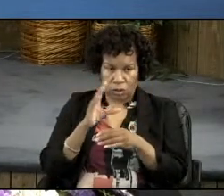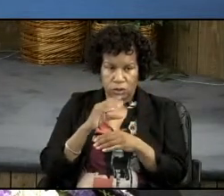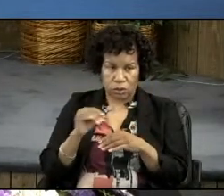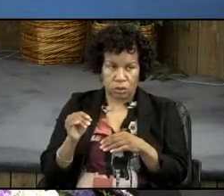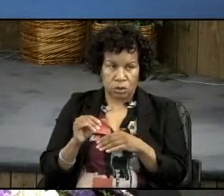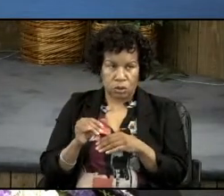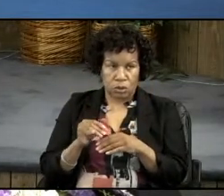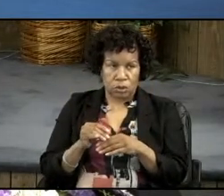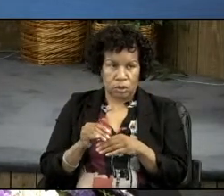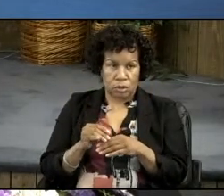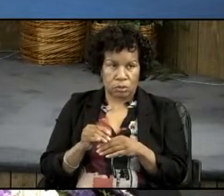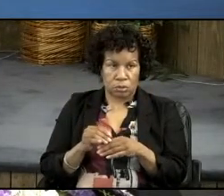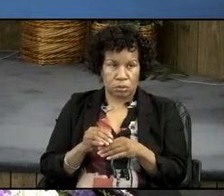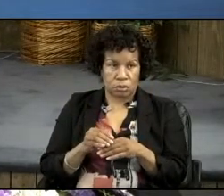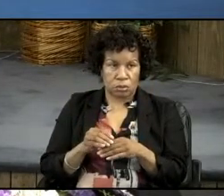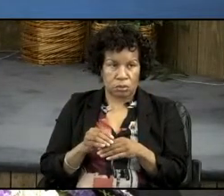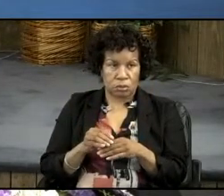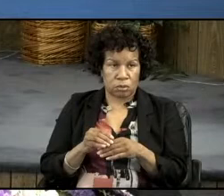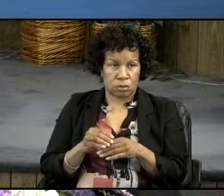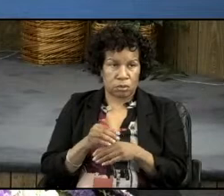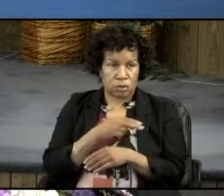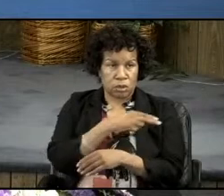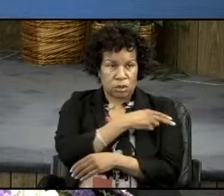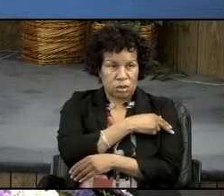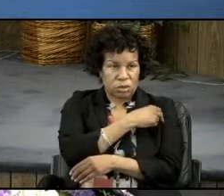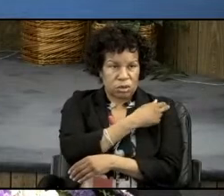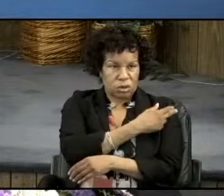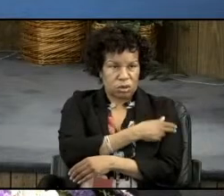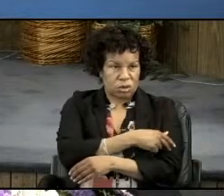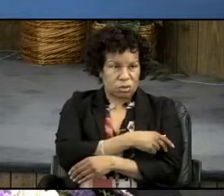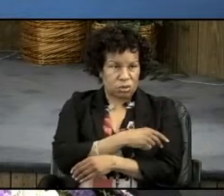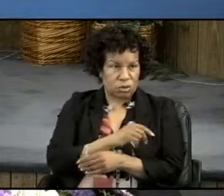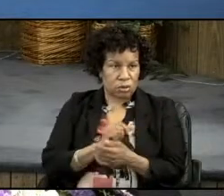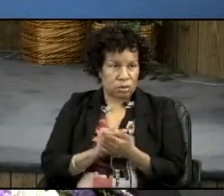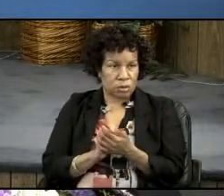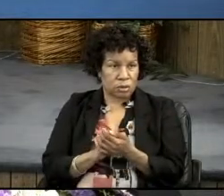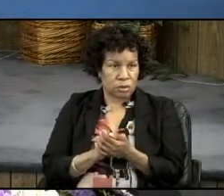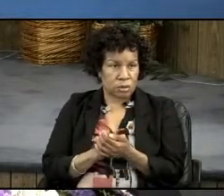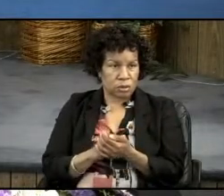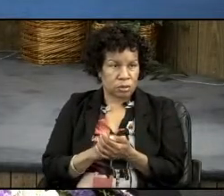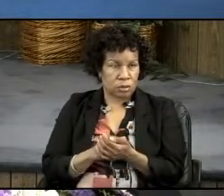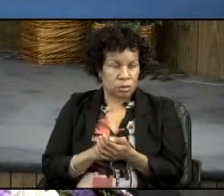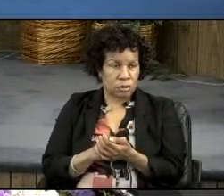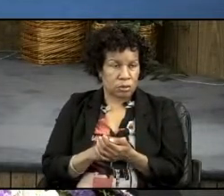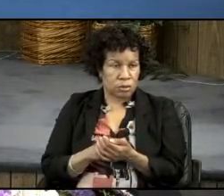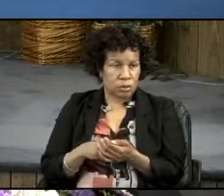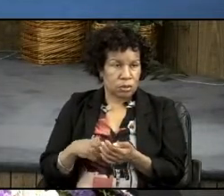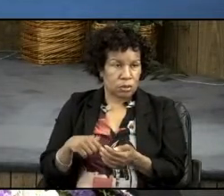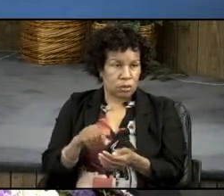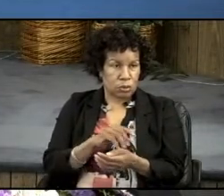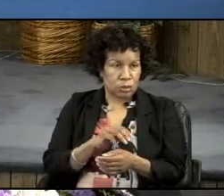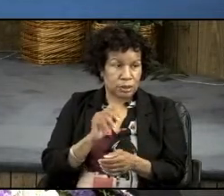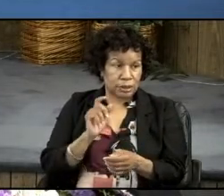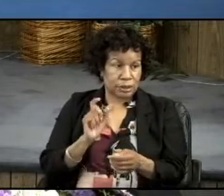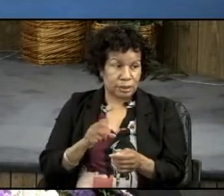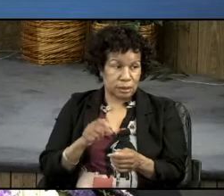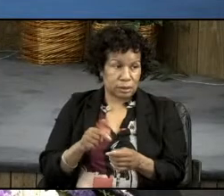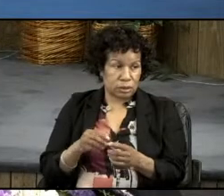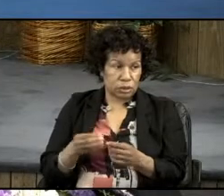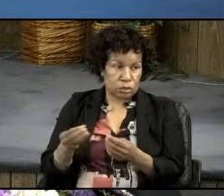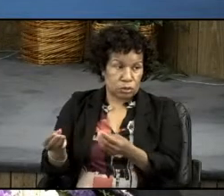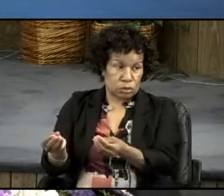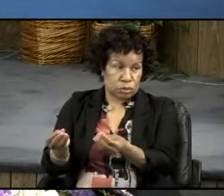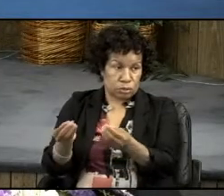we're here. The task at hand is to slay demons and bring people out of darkness